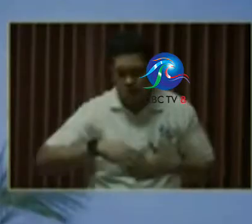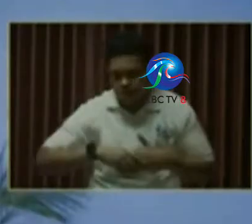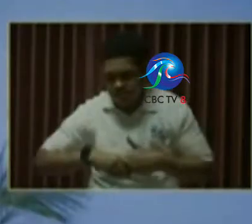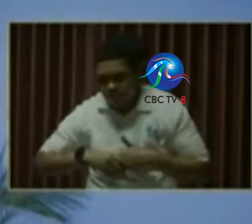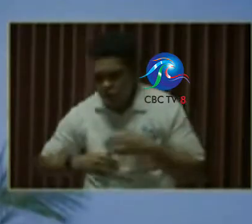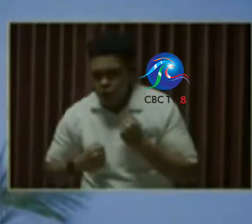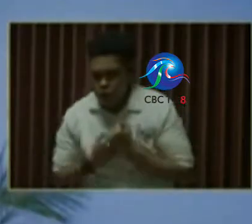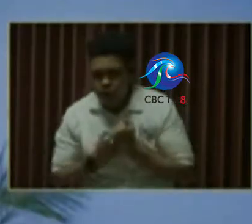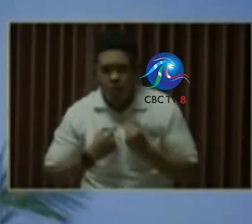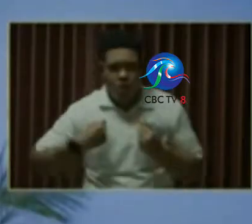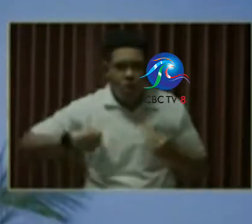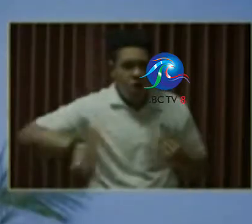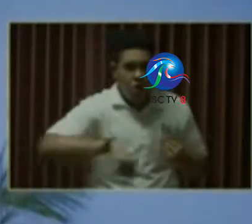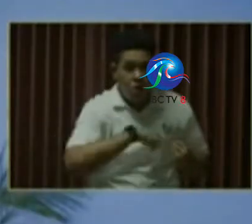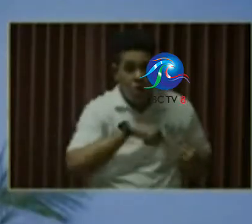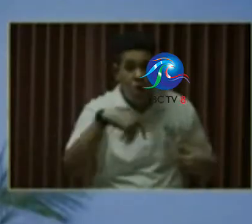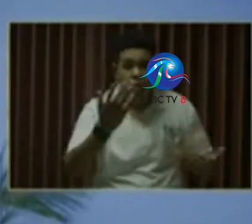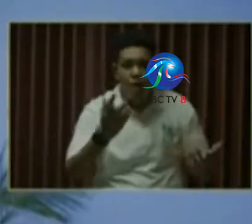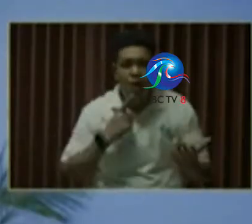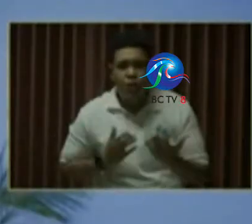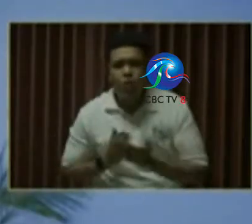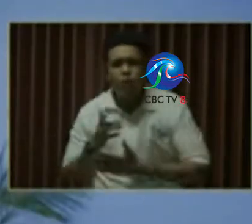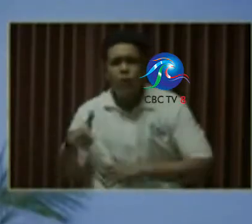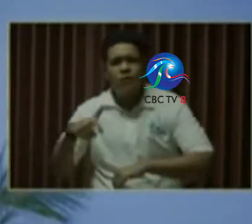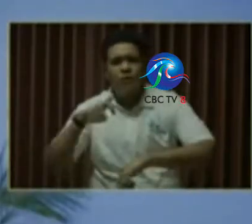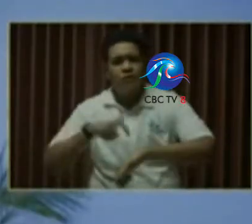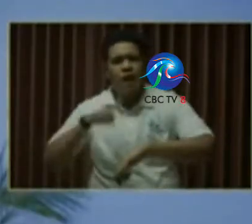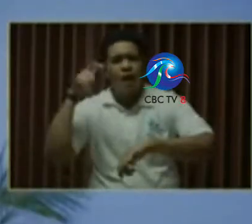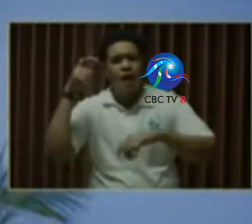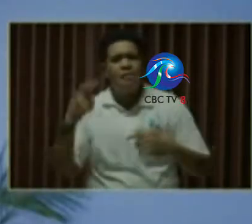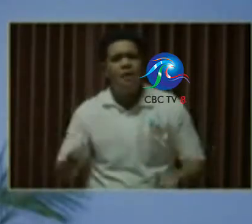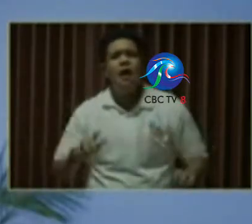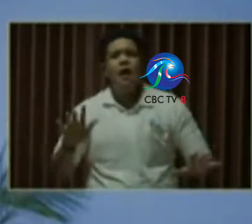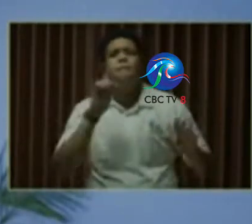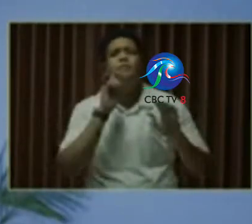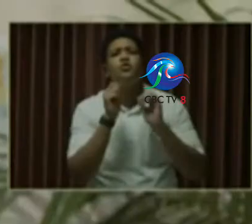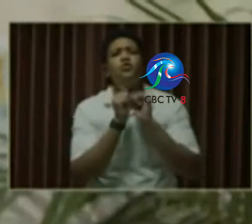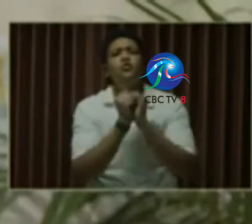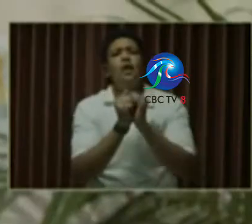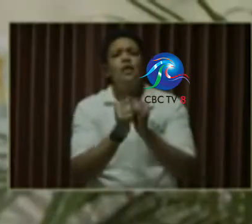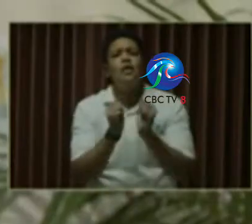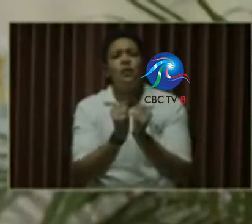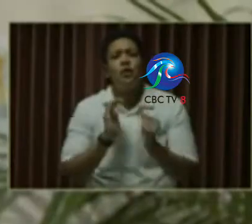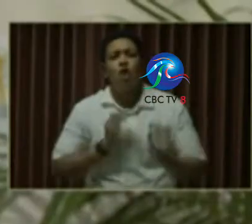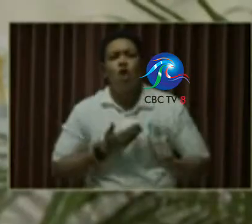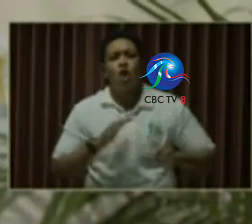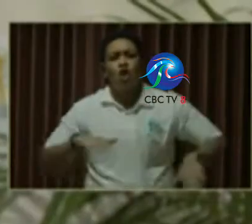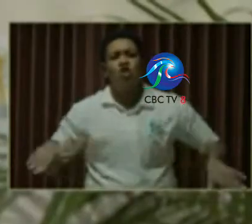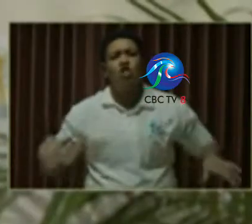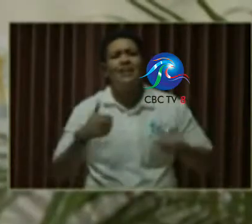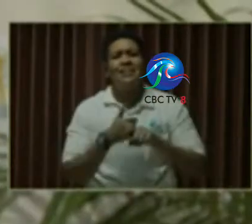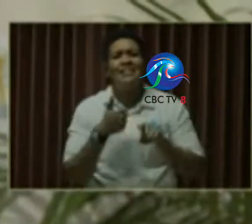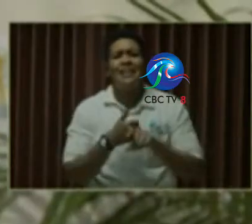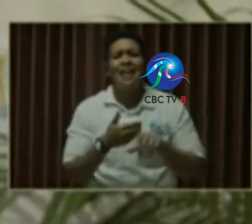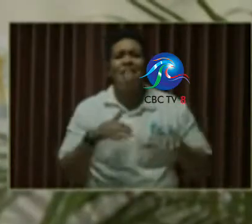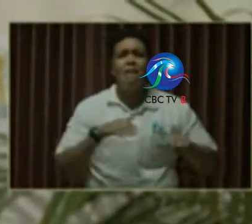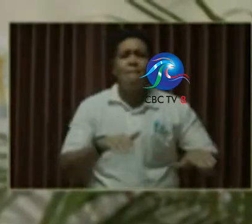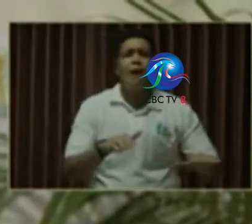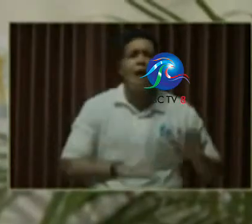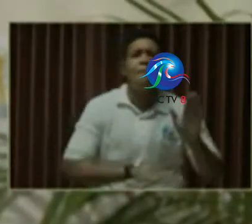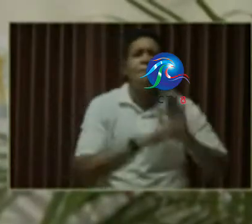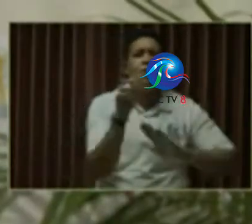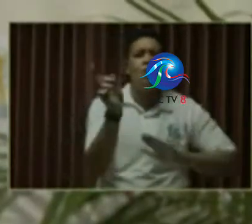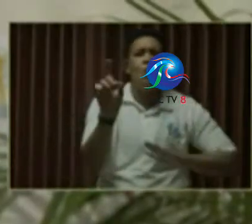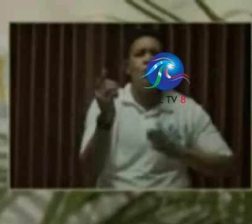us as we go through this period to get our children back to where they were before